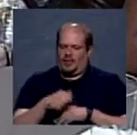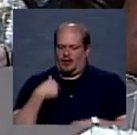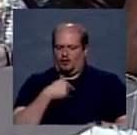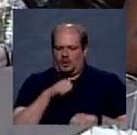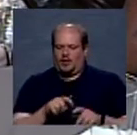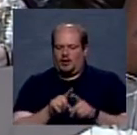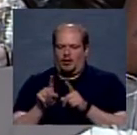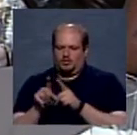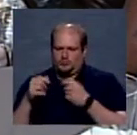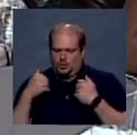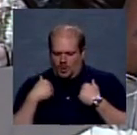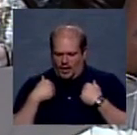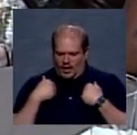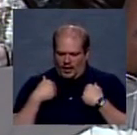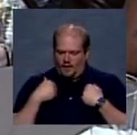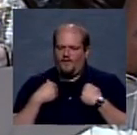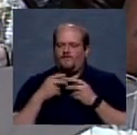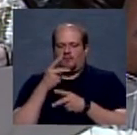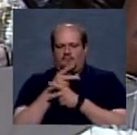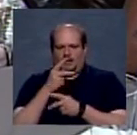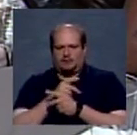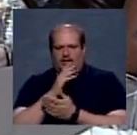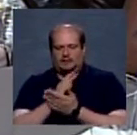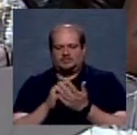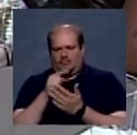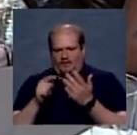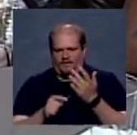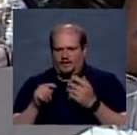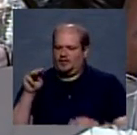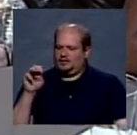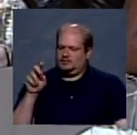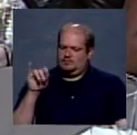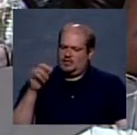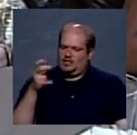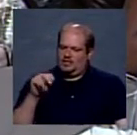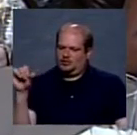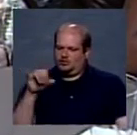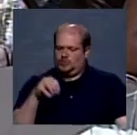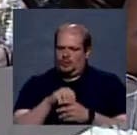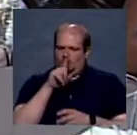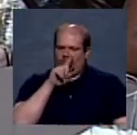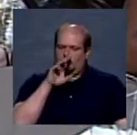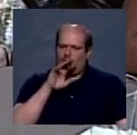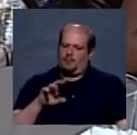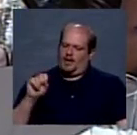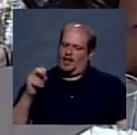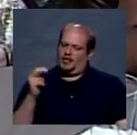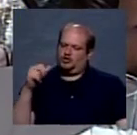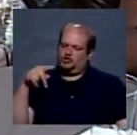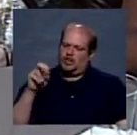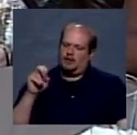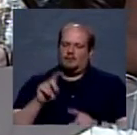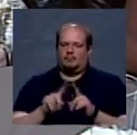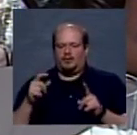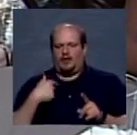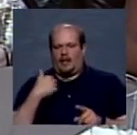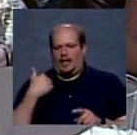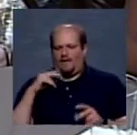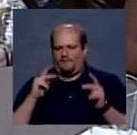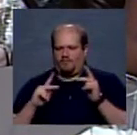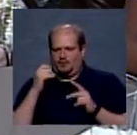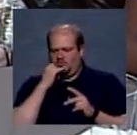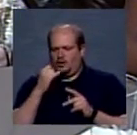also have them maintain some of these medians, too, that are in really bad shape. But I've had people